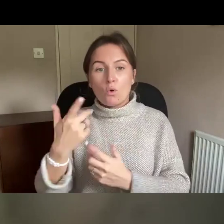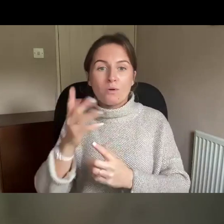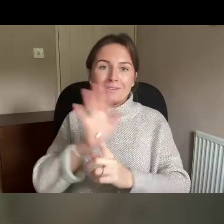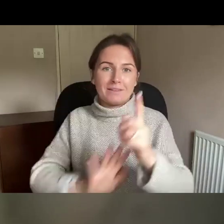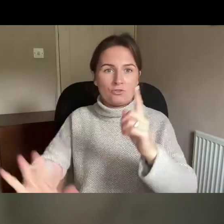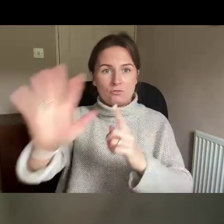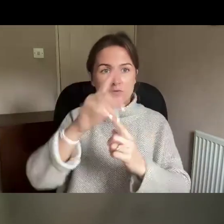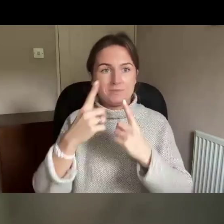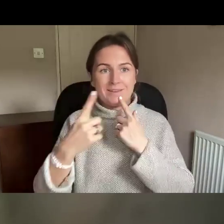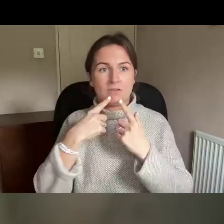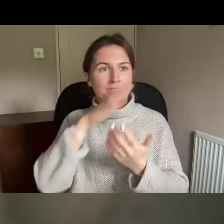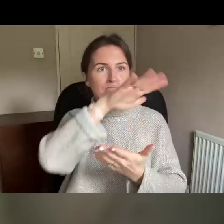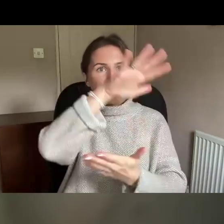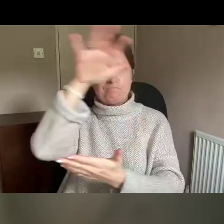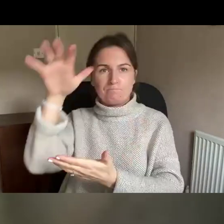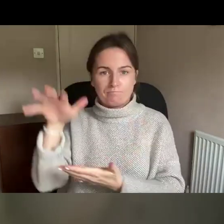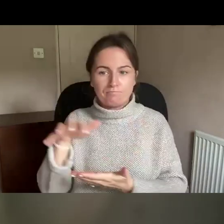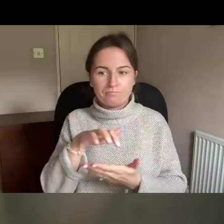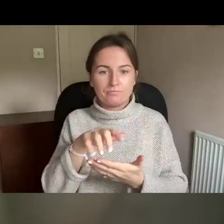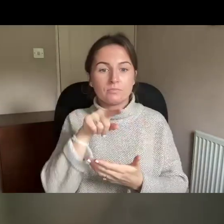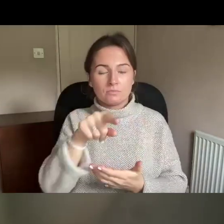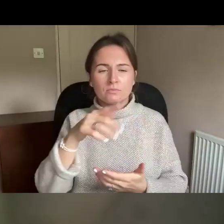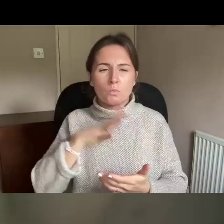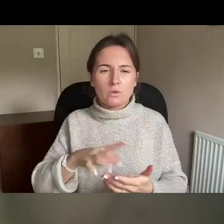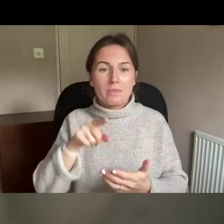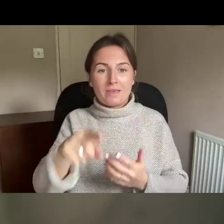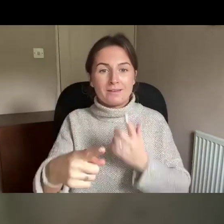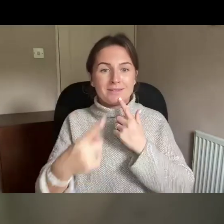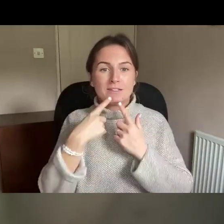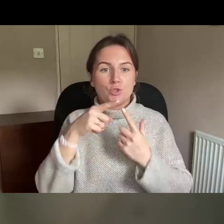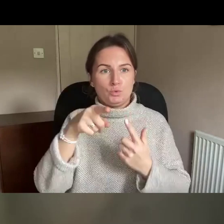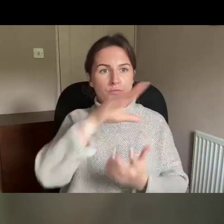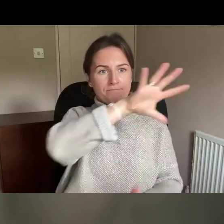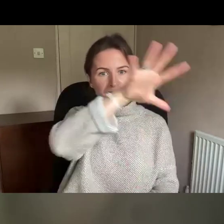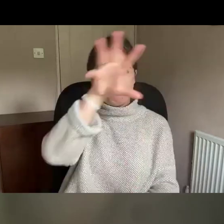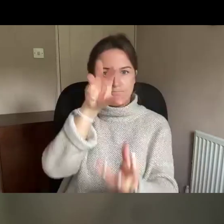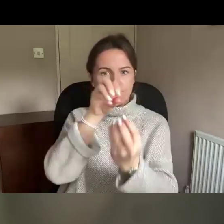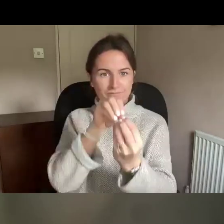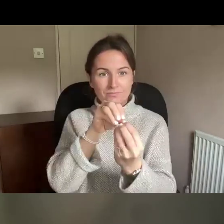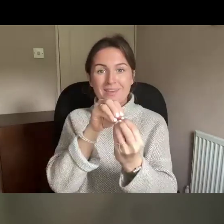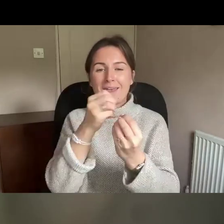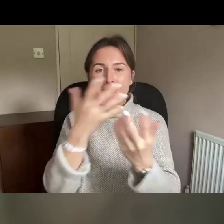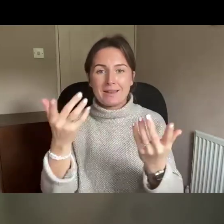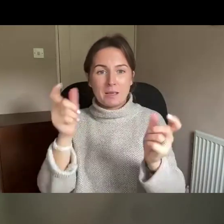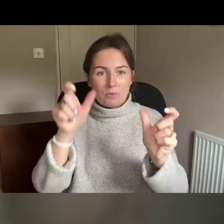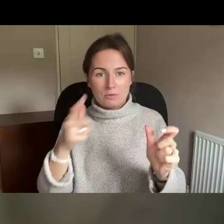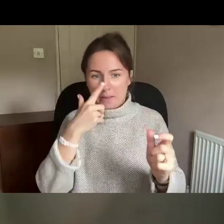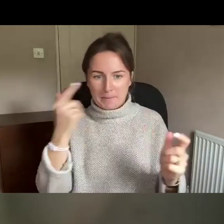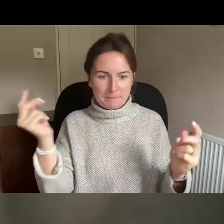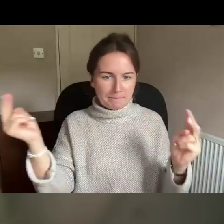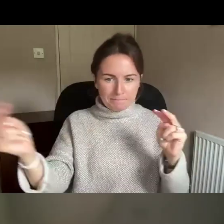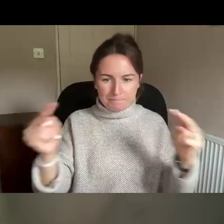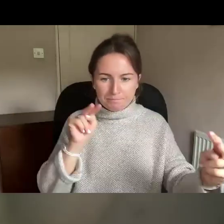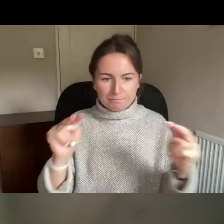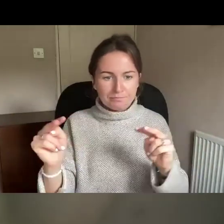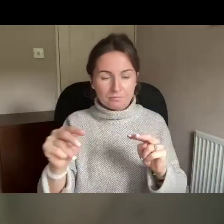be able to give the opportunity for everyone to be able to interrogate and use data in a more meaningful